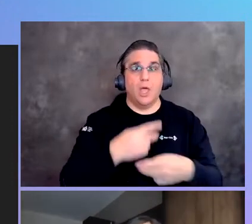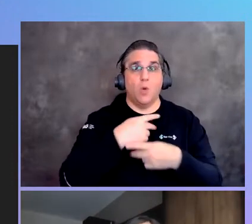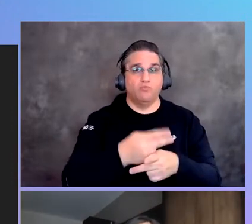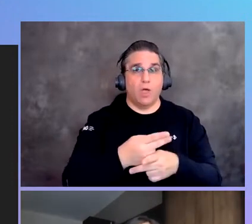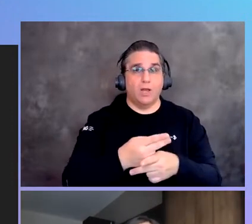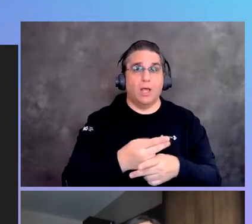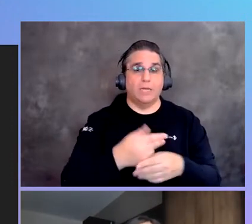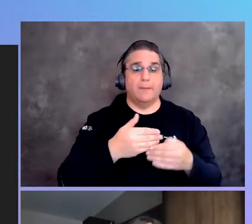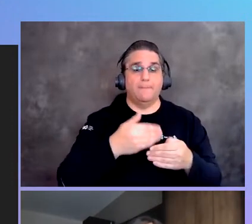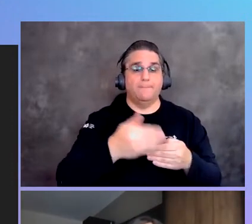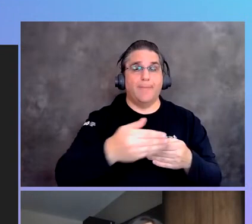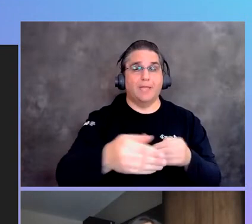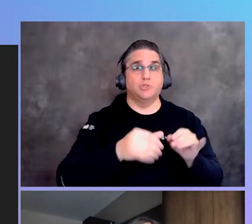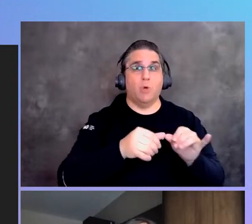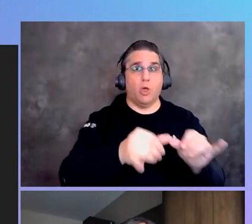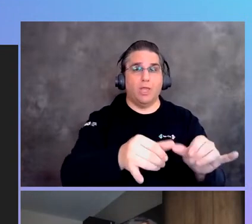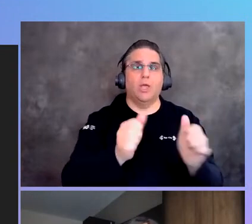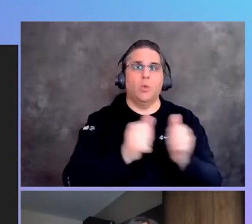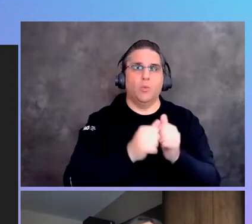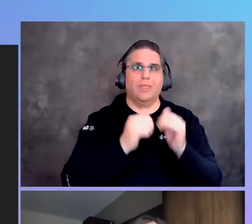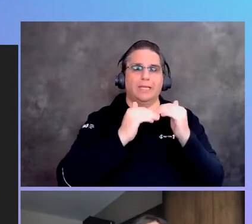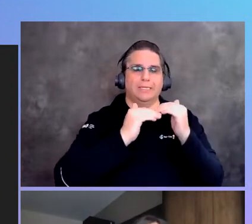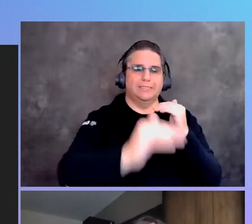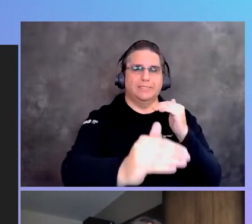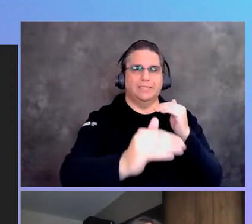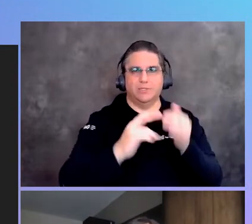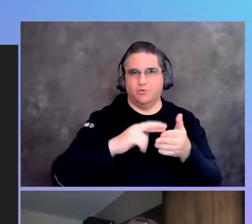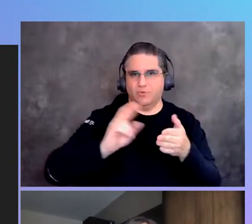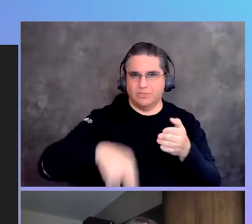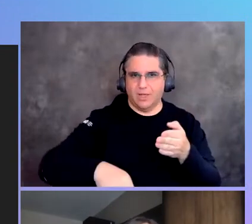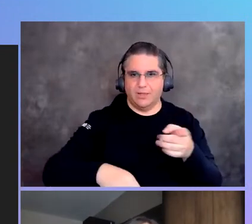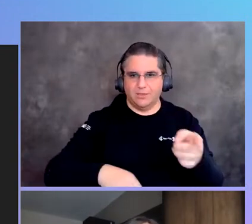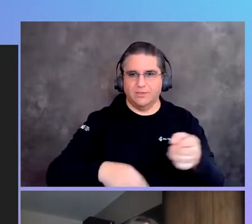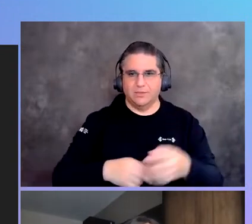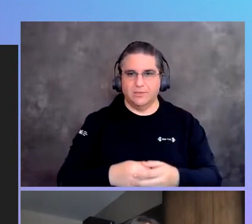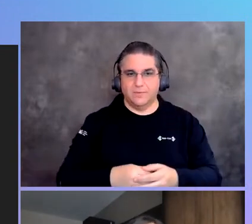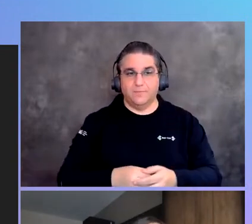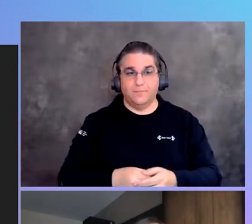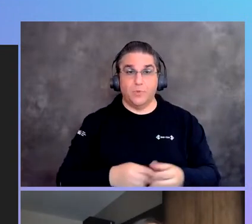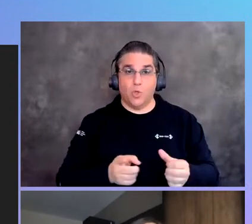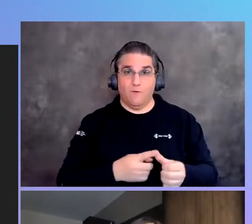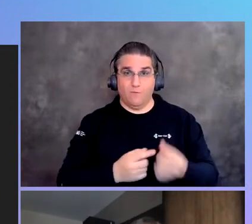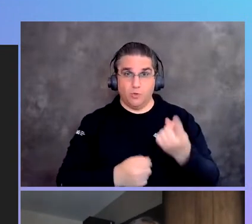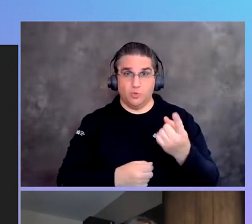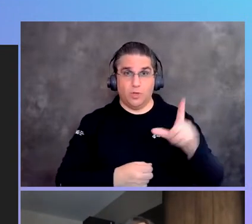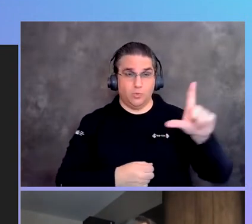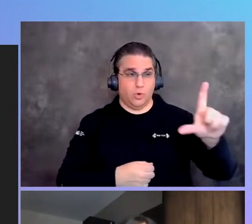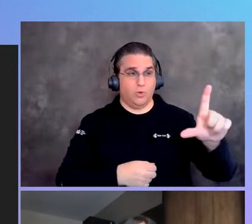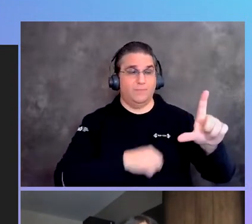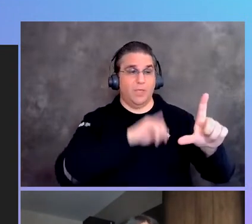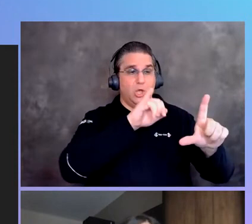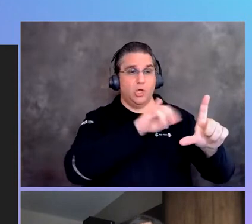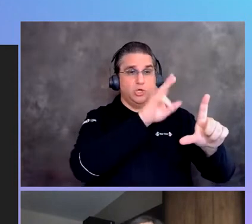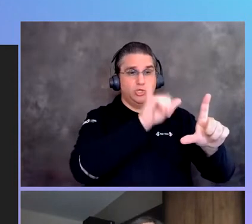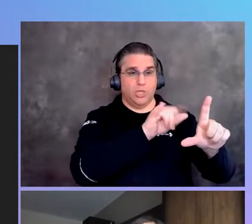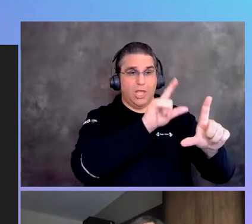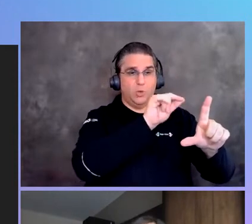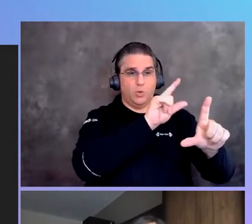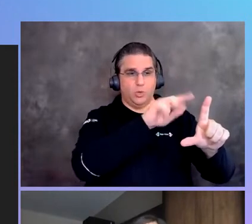results. So in the first example, between July 2022 to March